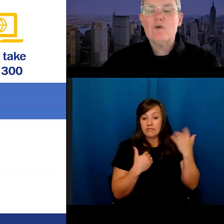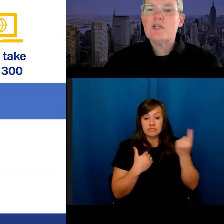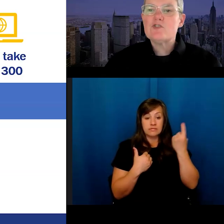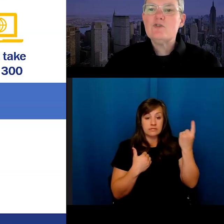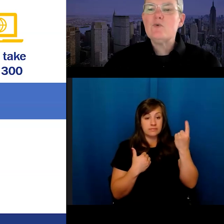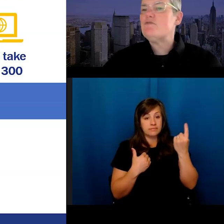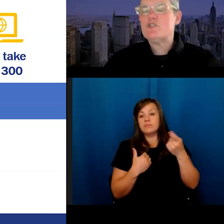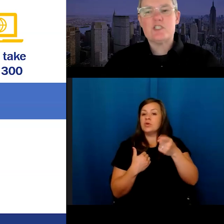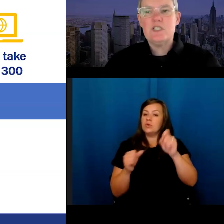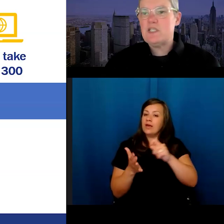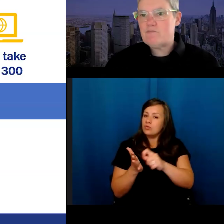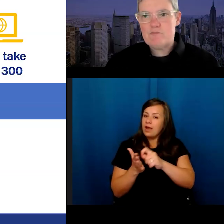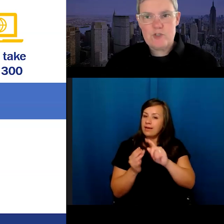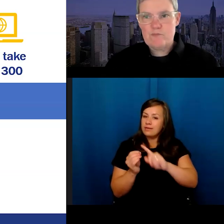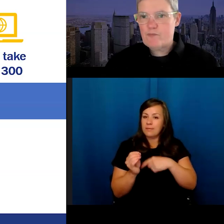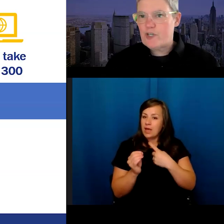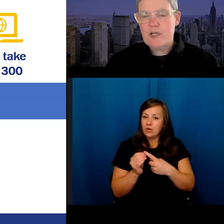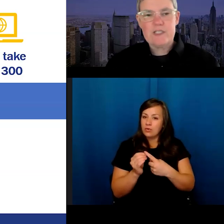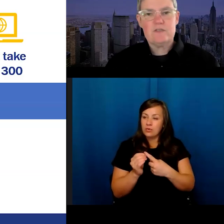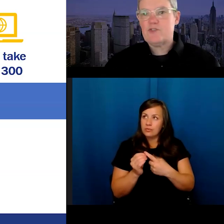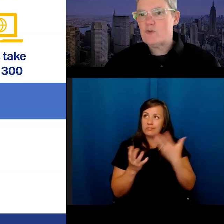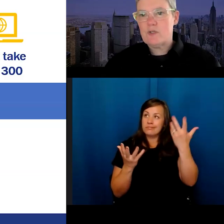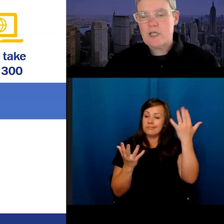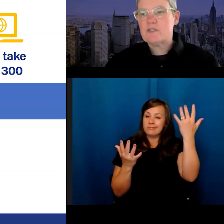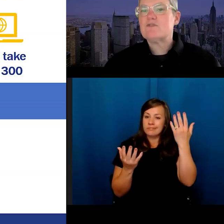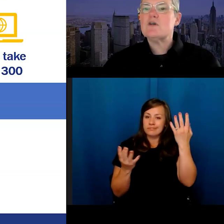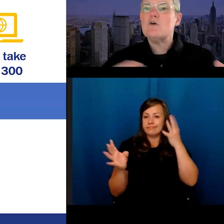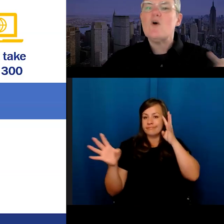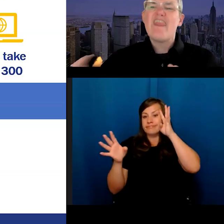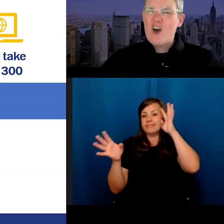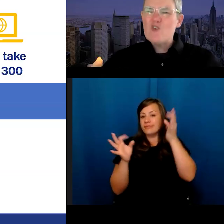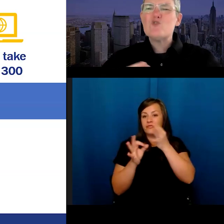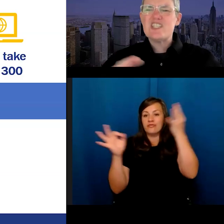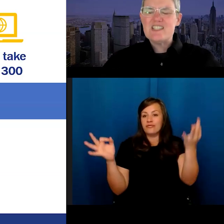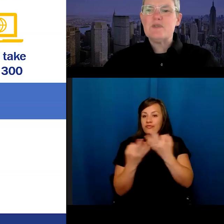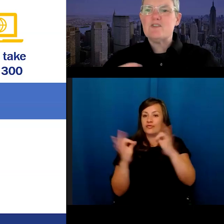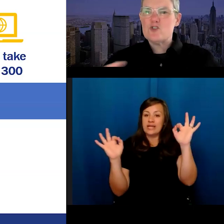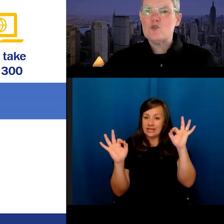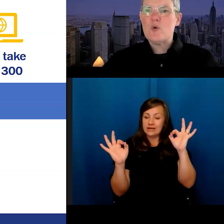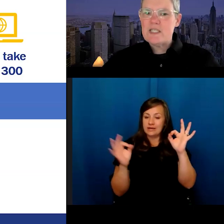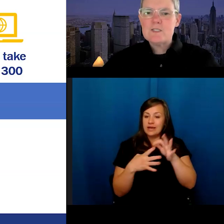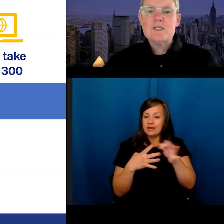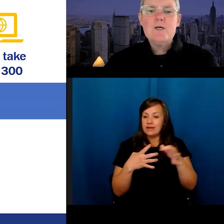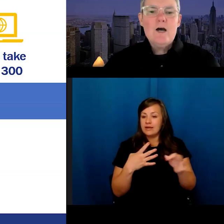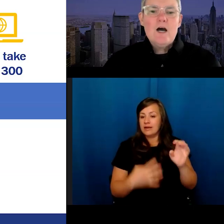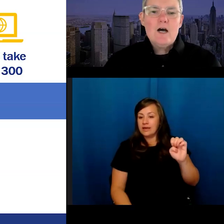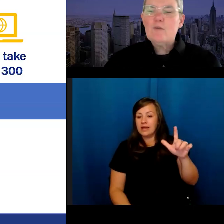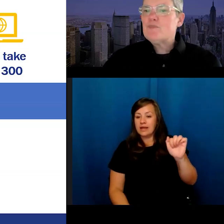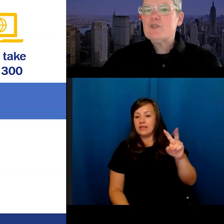something you can write to if you just need free electives, general electives. So those tend to be the 2